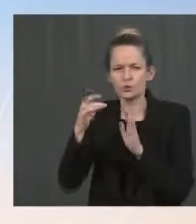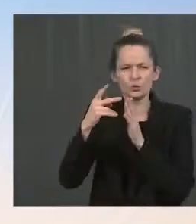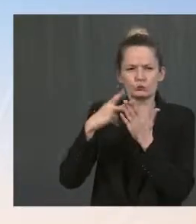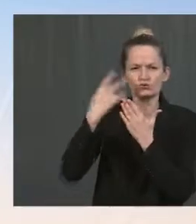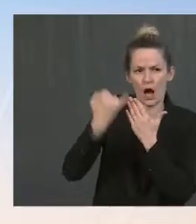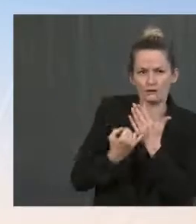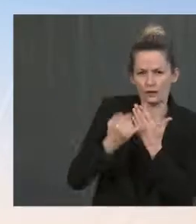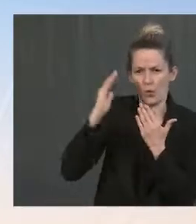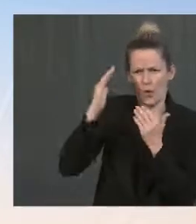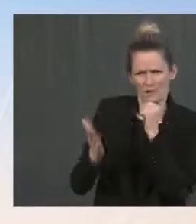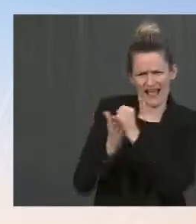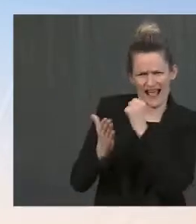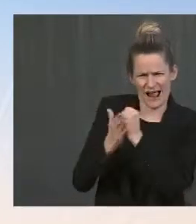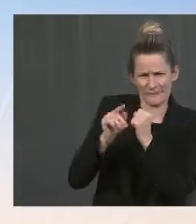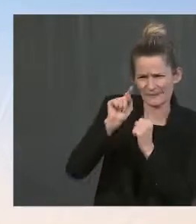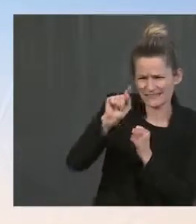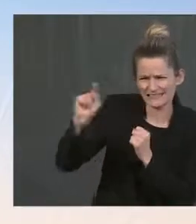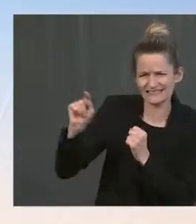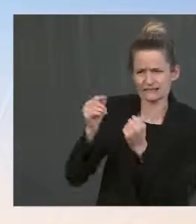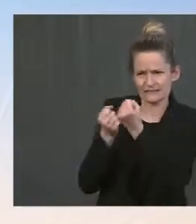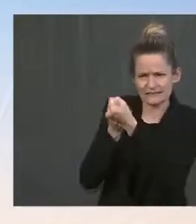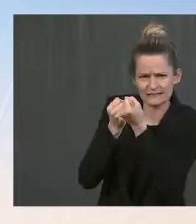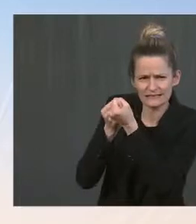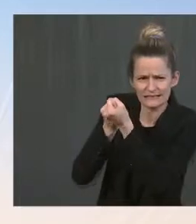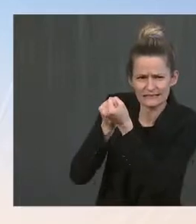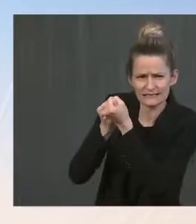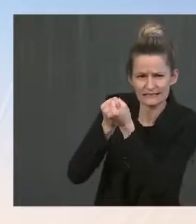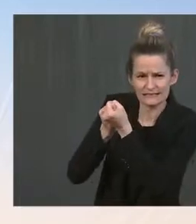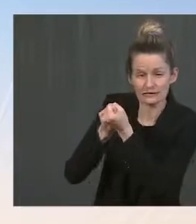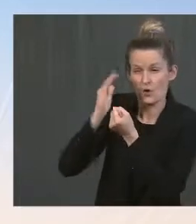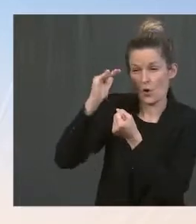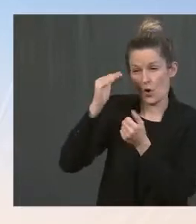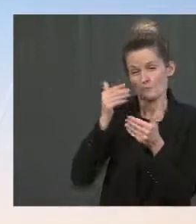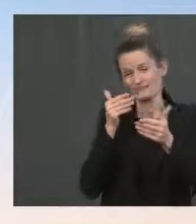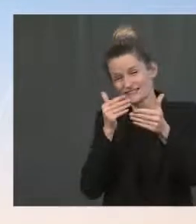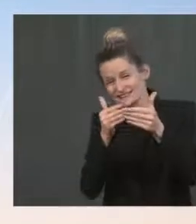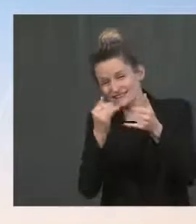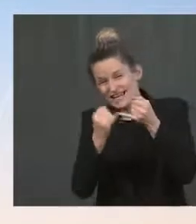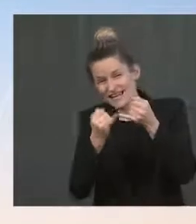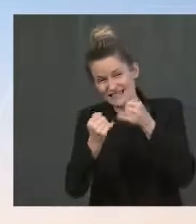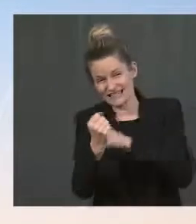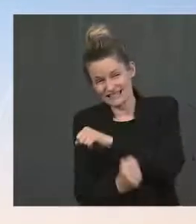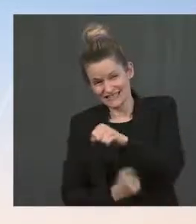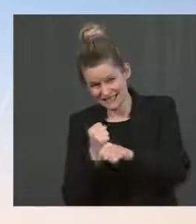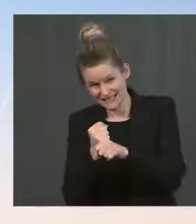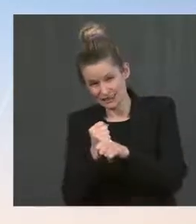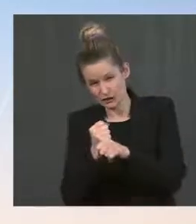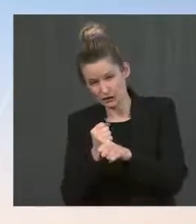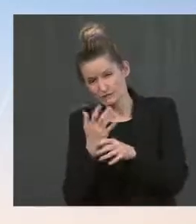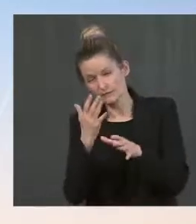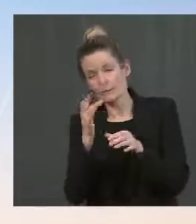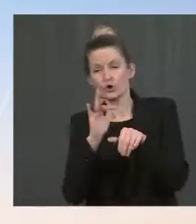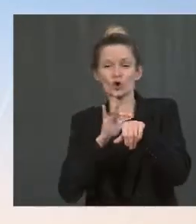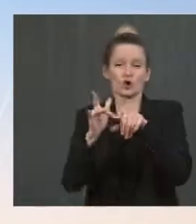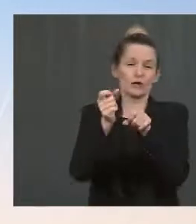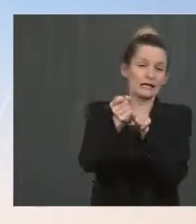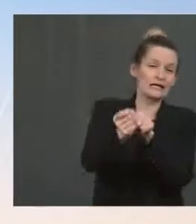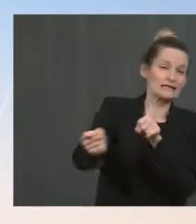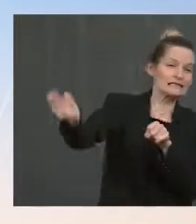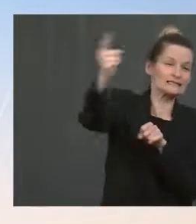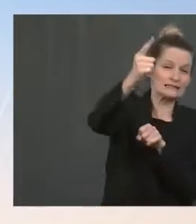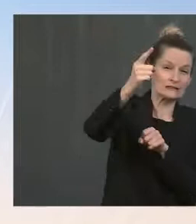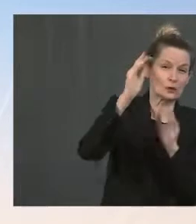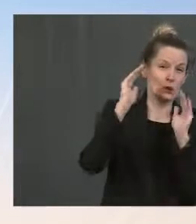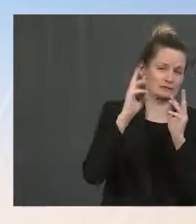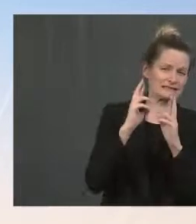will expect to see at the end of this year and early next year some progress there. That's going to send a strong message, to Brian's point, to the industry that there's going